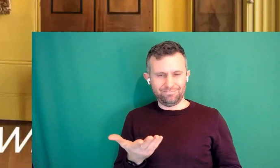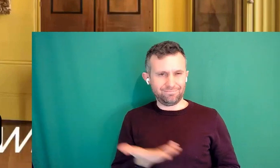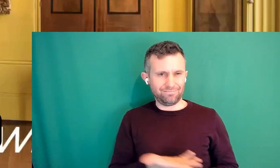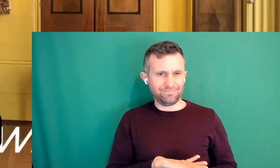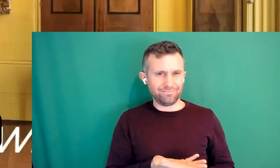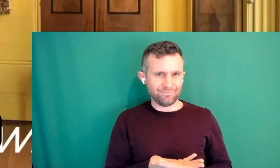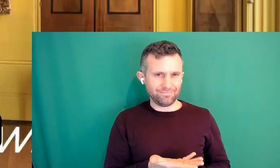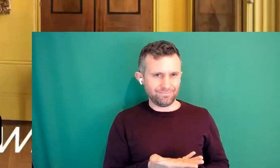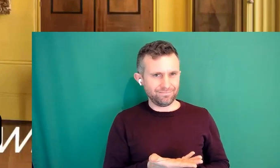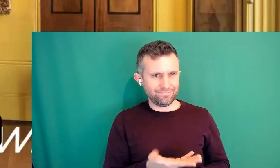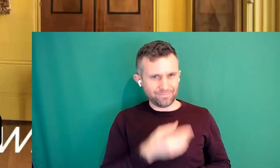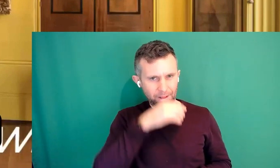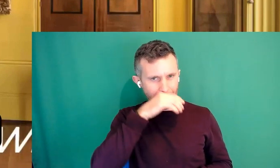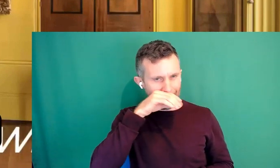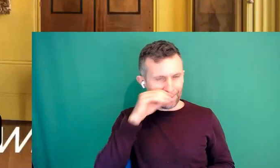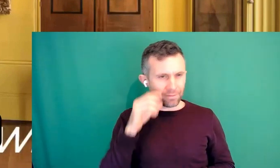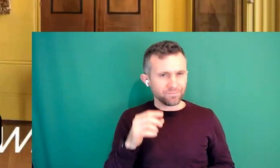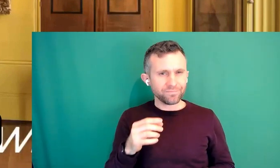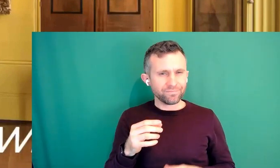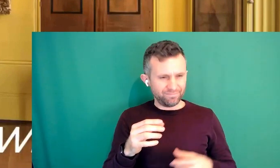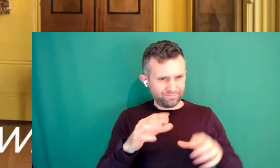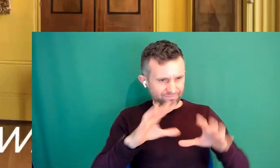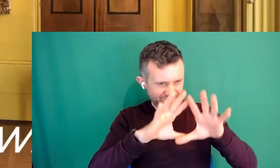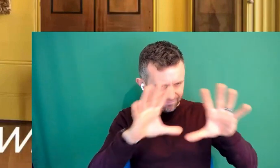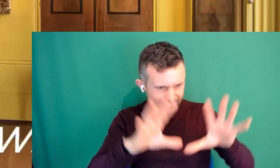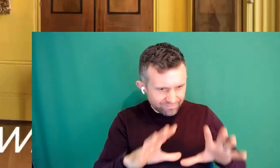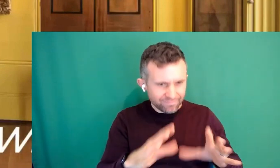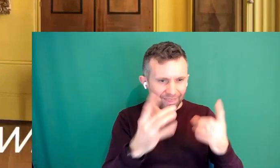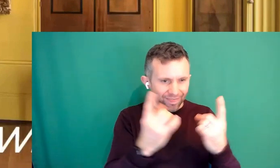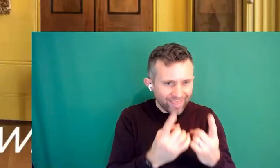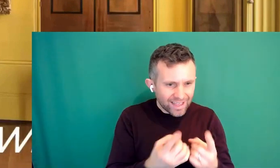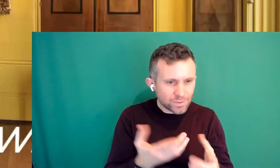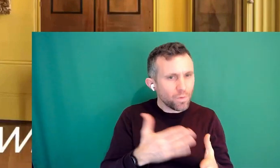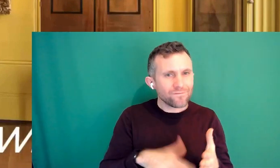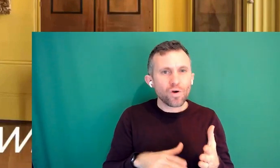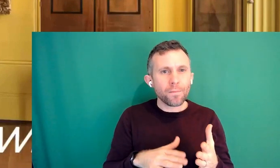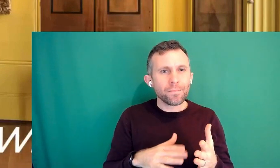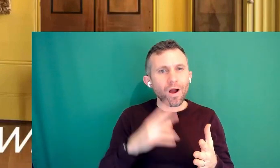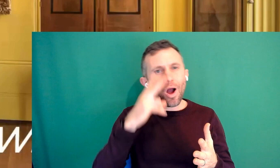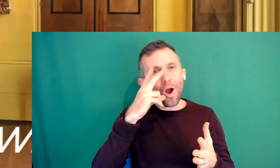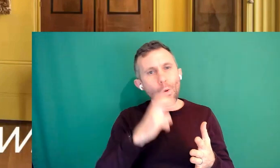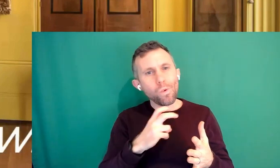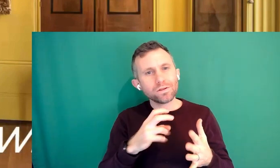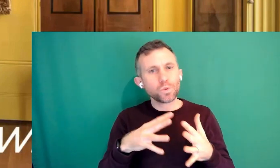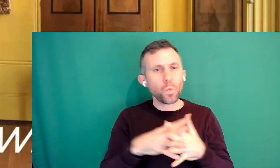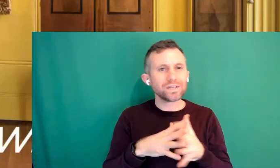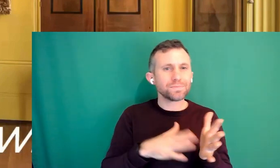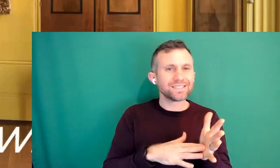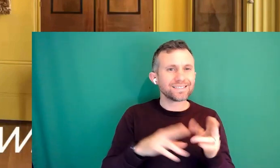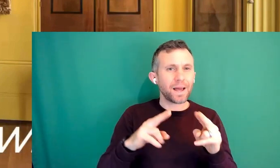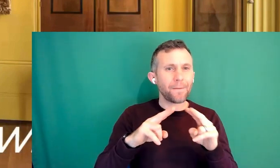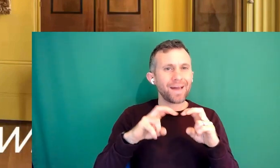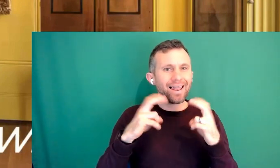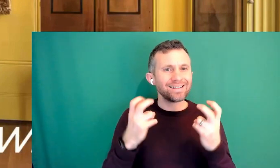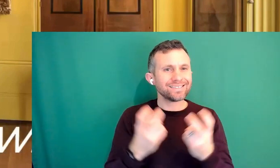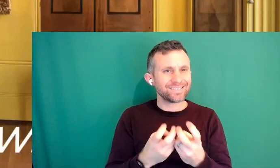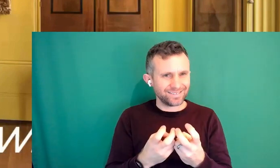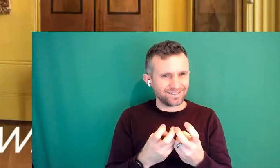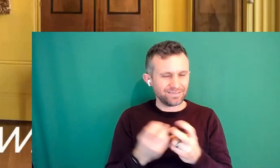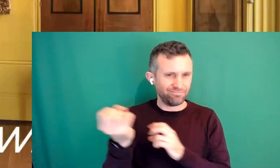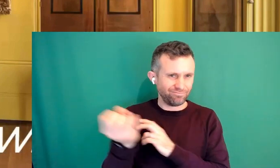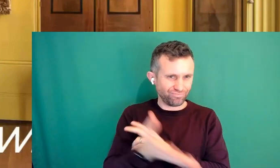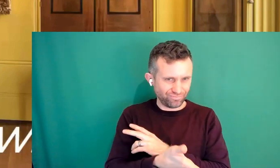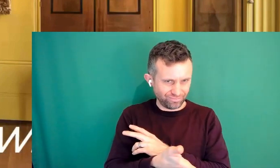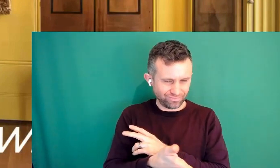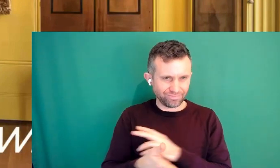We have now travelled up two flights of stairs to the first floor to visit the drawing rooms. These spaces